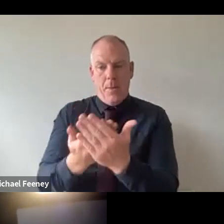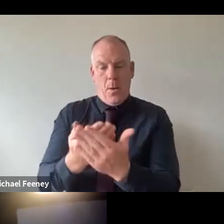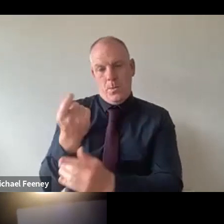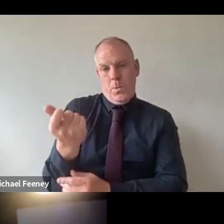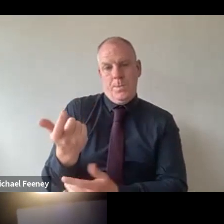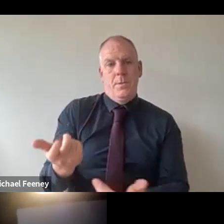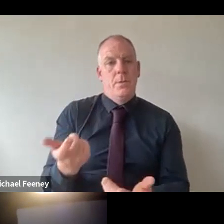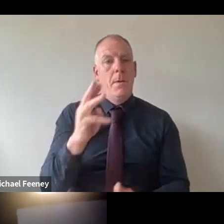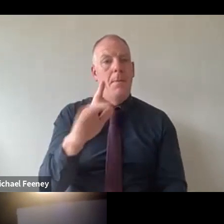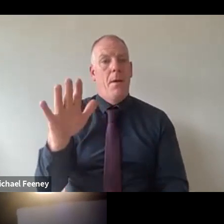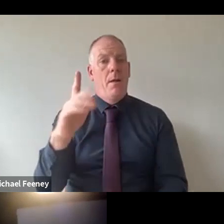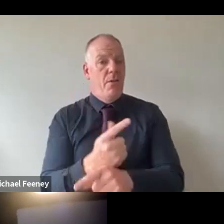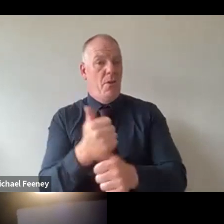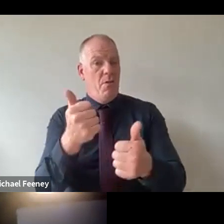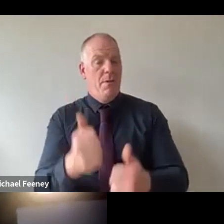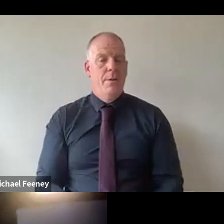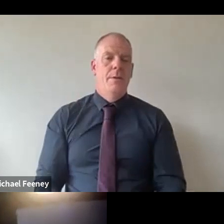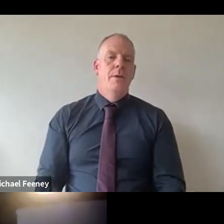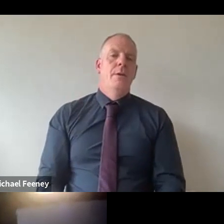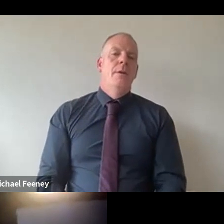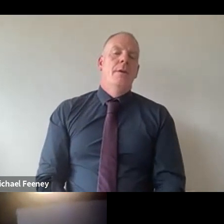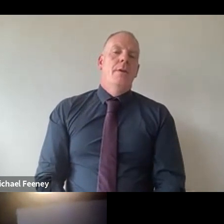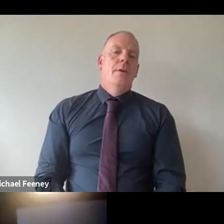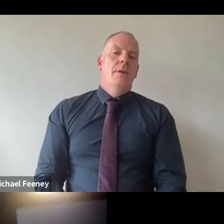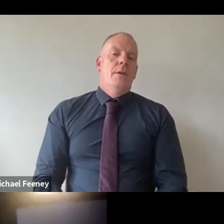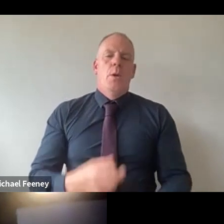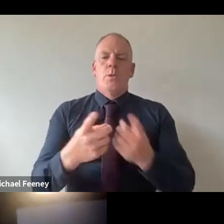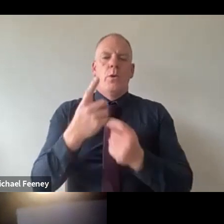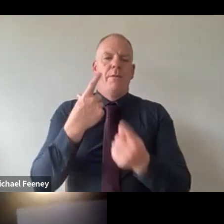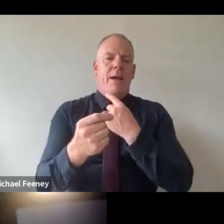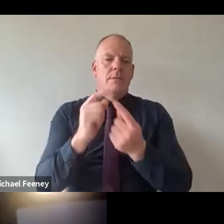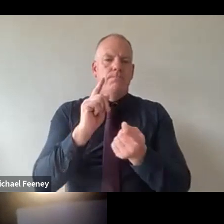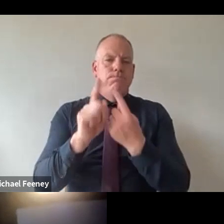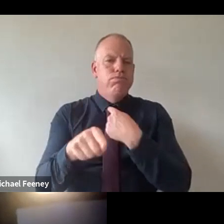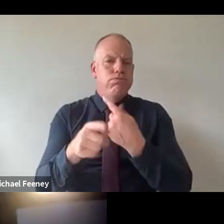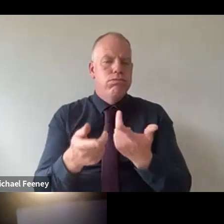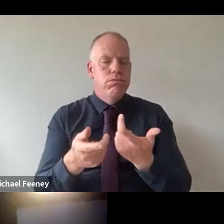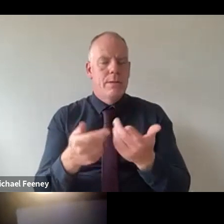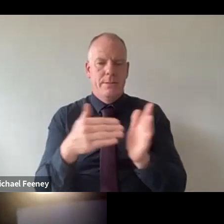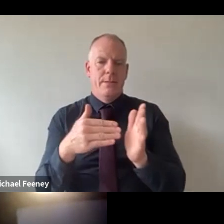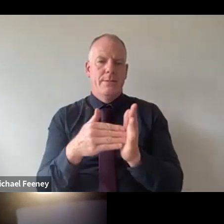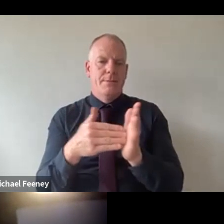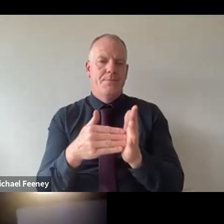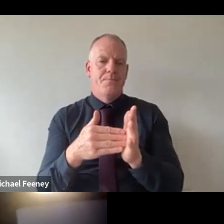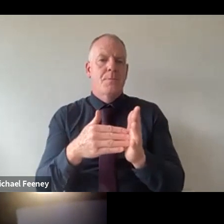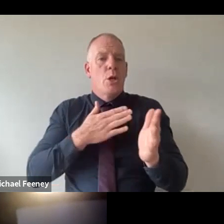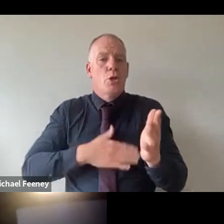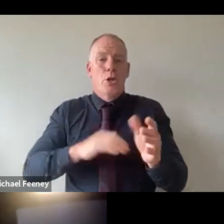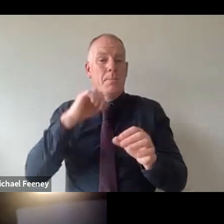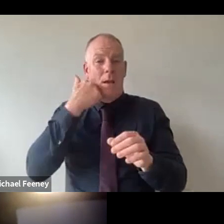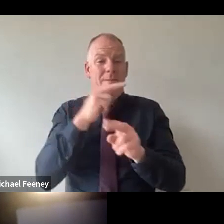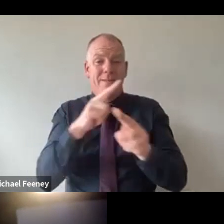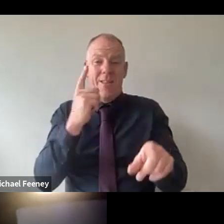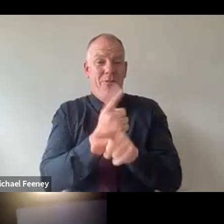through. So Paul, yes, please. Yeah, just I'll try to be fast as possible. So essentially, just because it's not in the